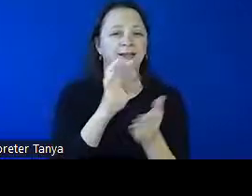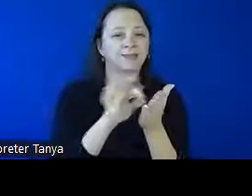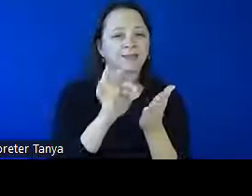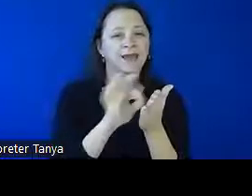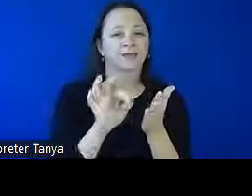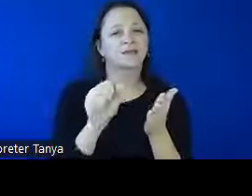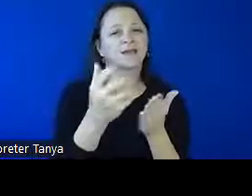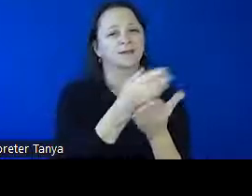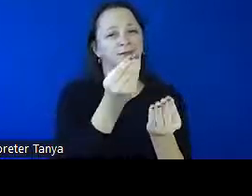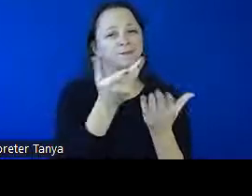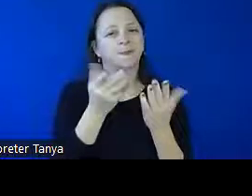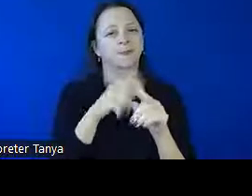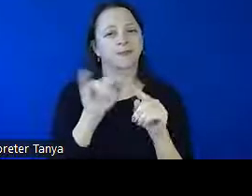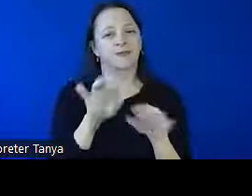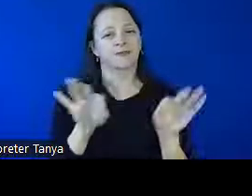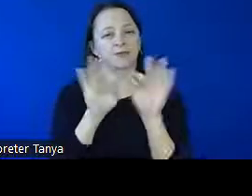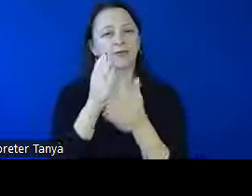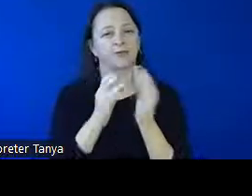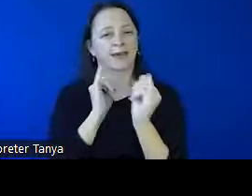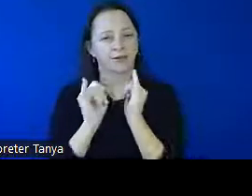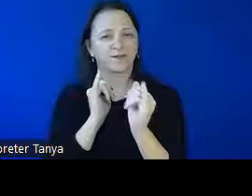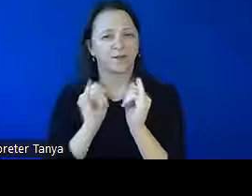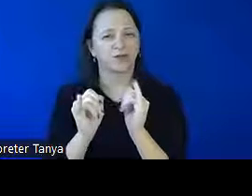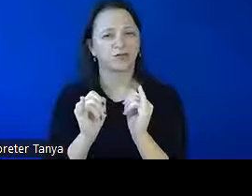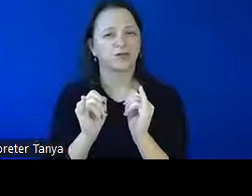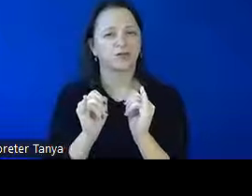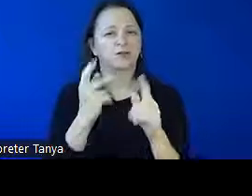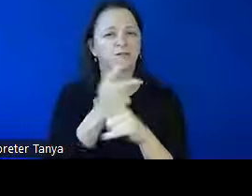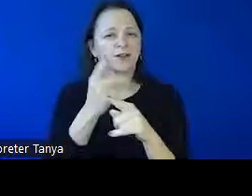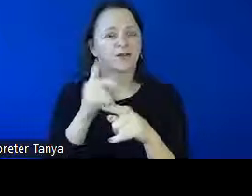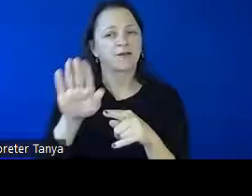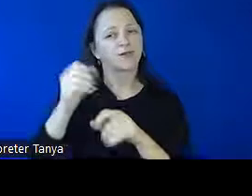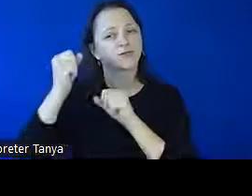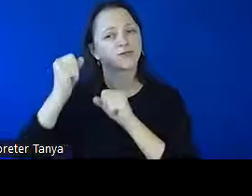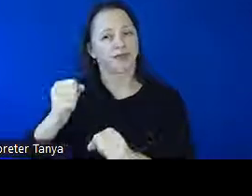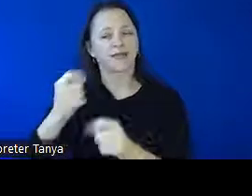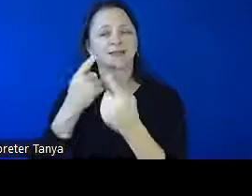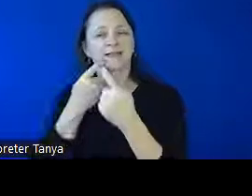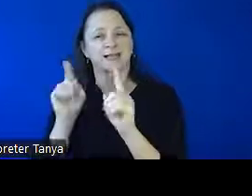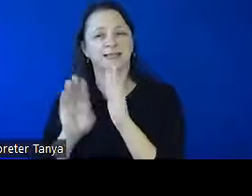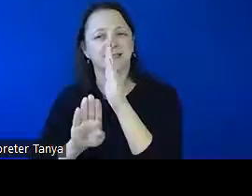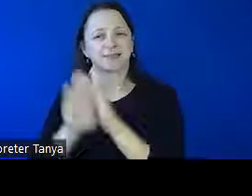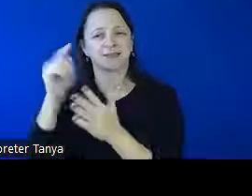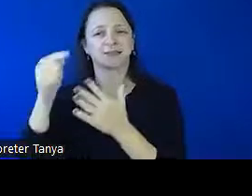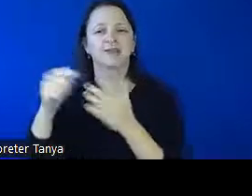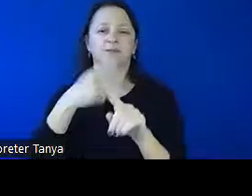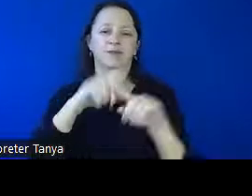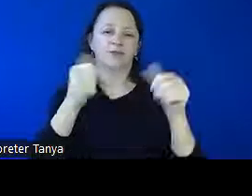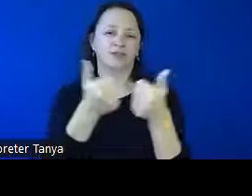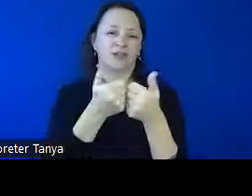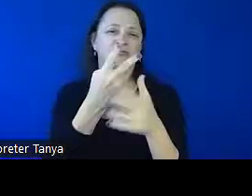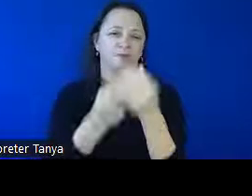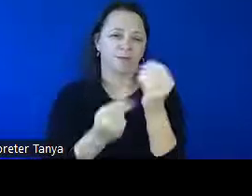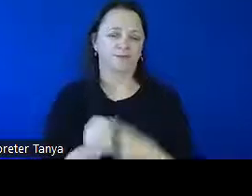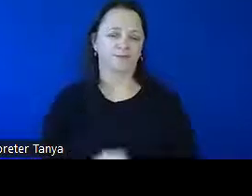I think this is an important piece of an interview to highlight the child's strengths and successes as well as these challenges.